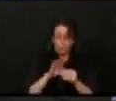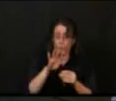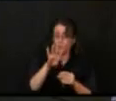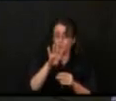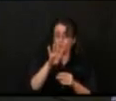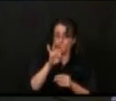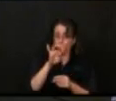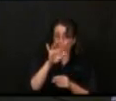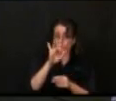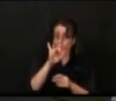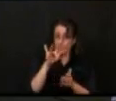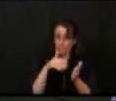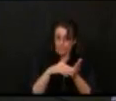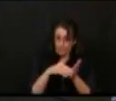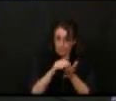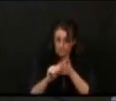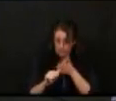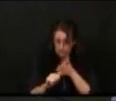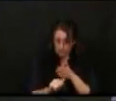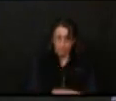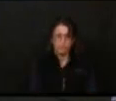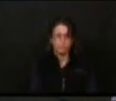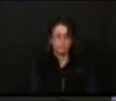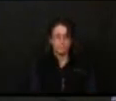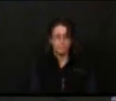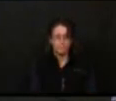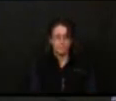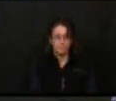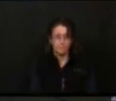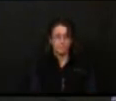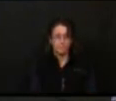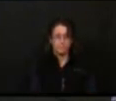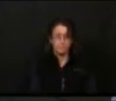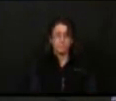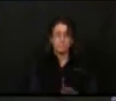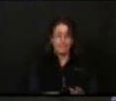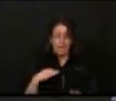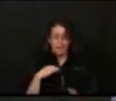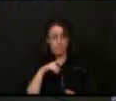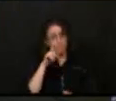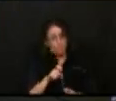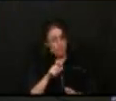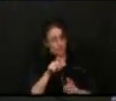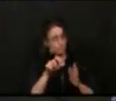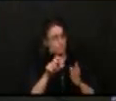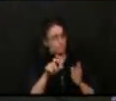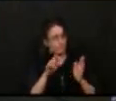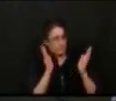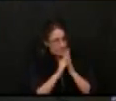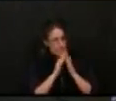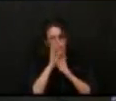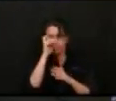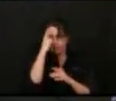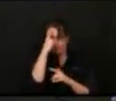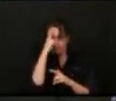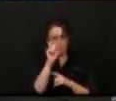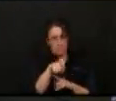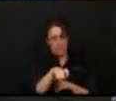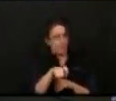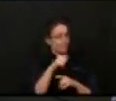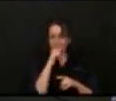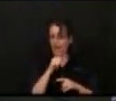$425,000. And the block grant, the applicant needs to be a municipality. So normally these grants are passed